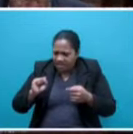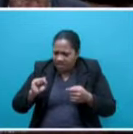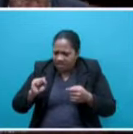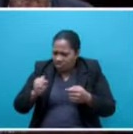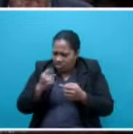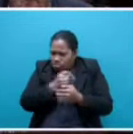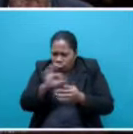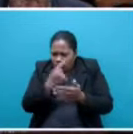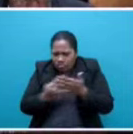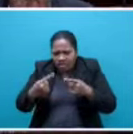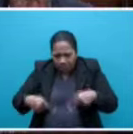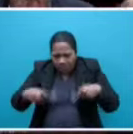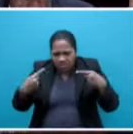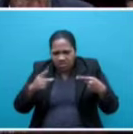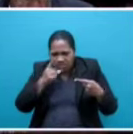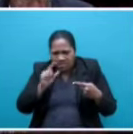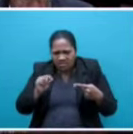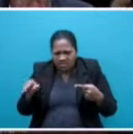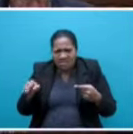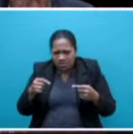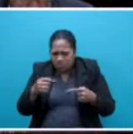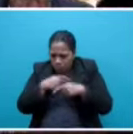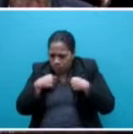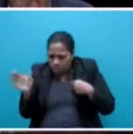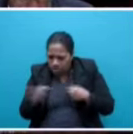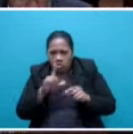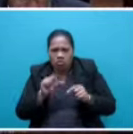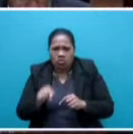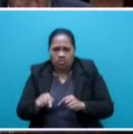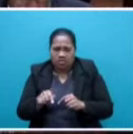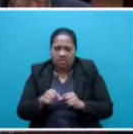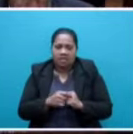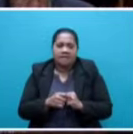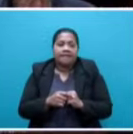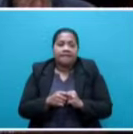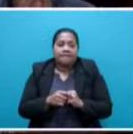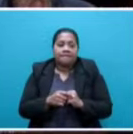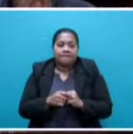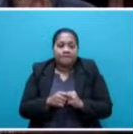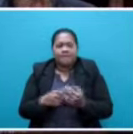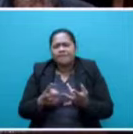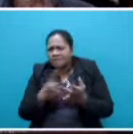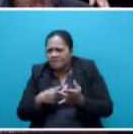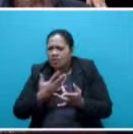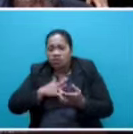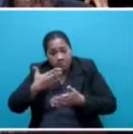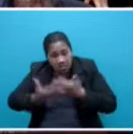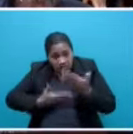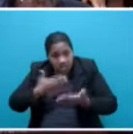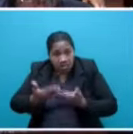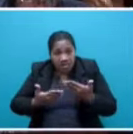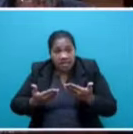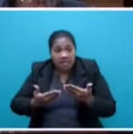only ones that have that access. The other point, Mr. Speaker, sir, which I'd like to also elaborate, that the Honourable, His Excellency